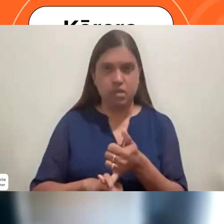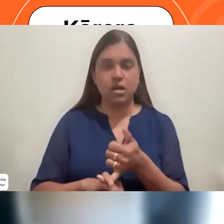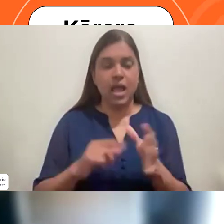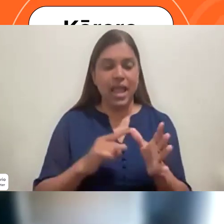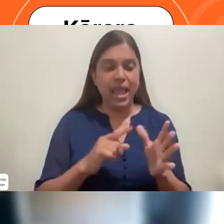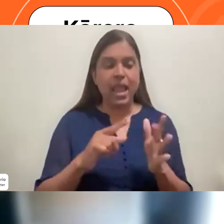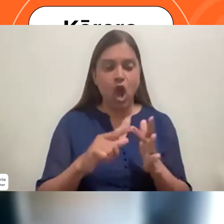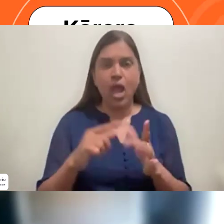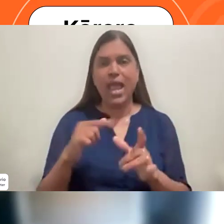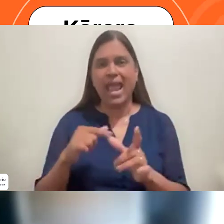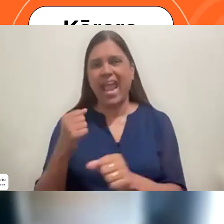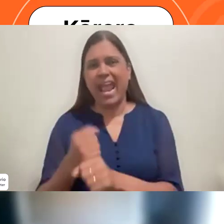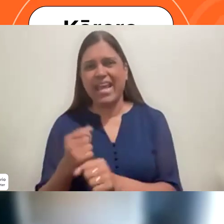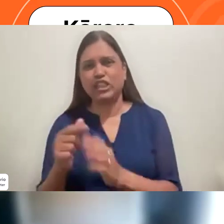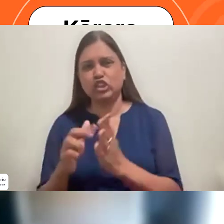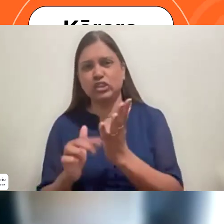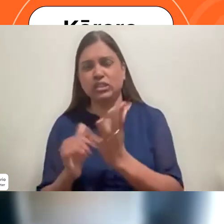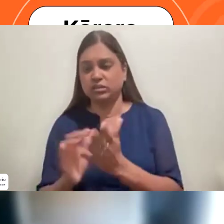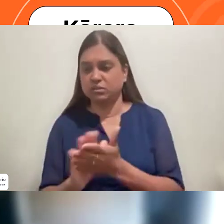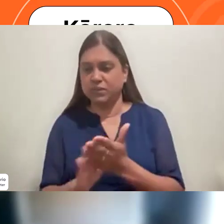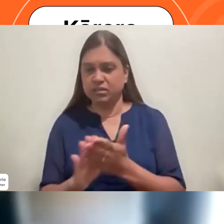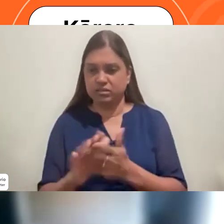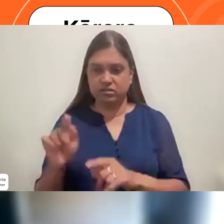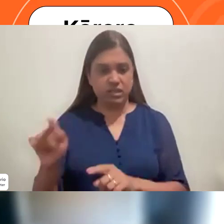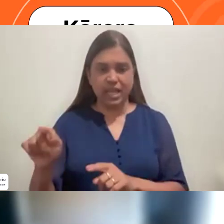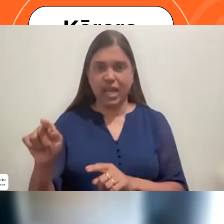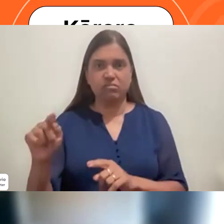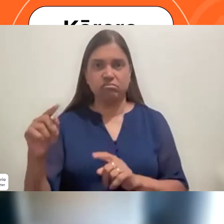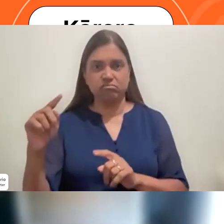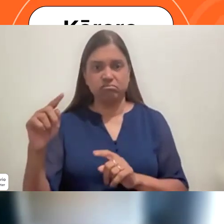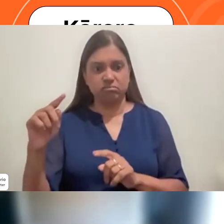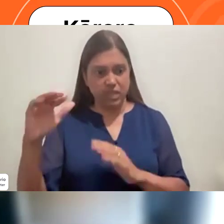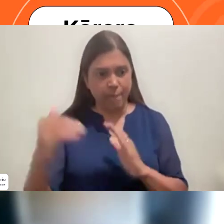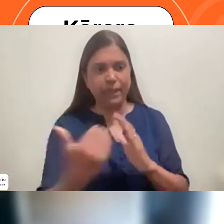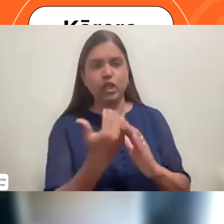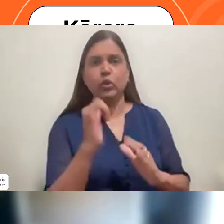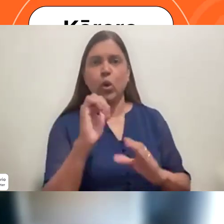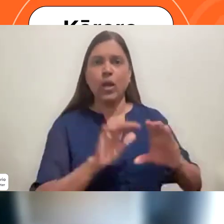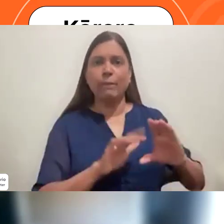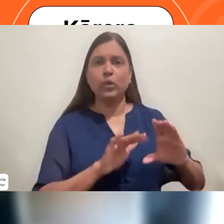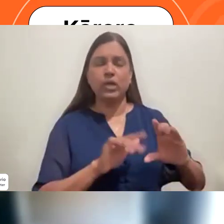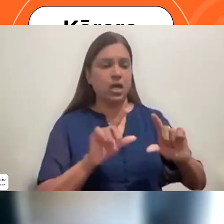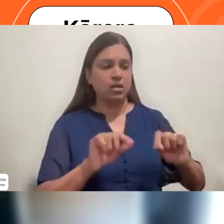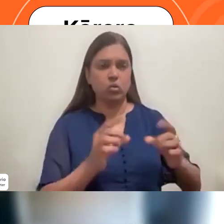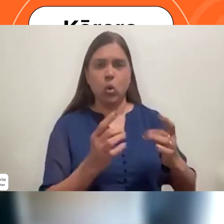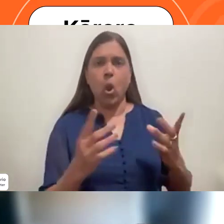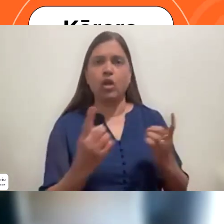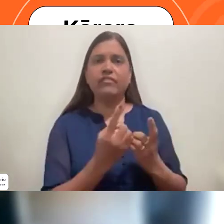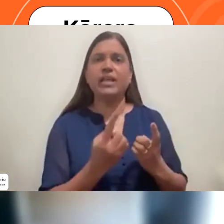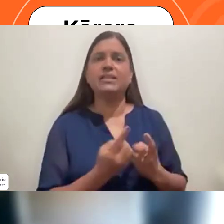these things that will go and do a range of tasks for you automatically on your computer. So They have one now called